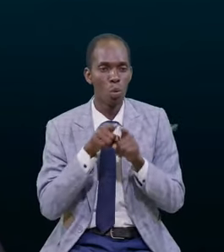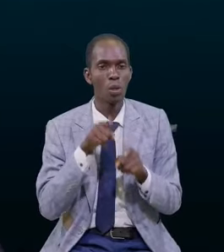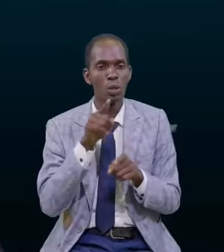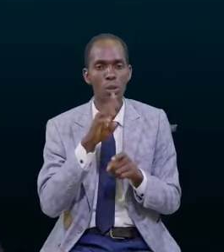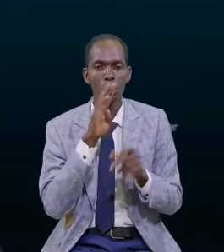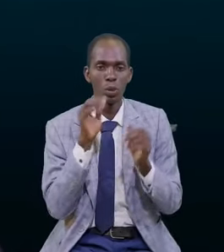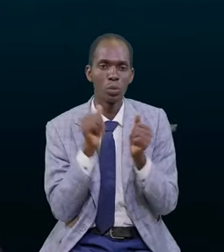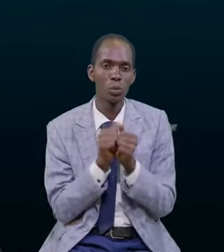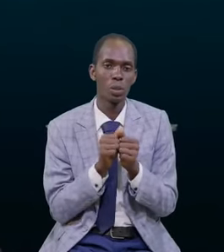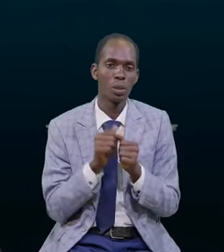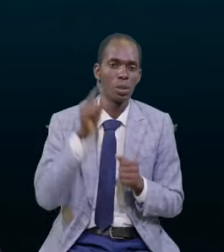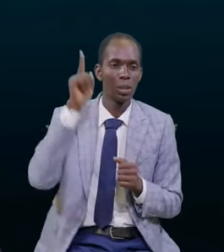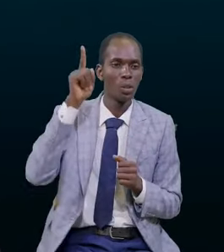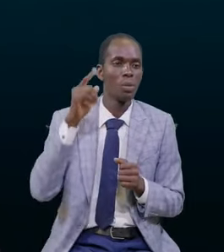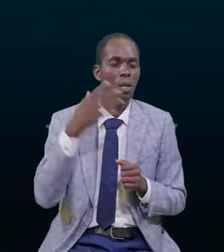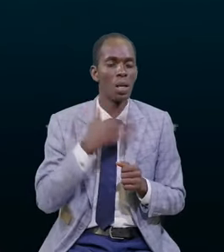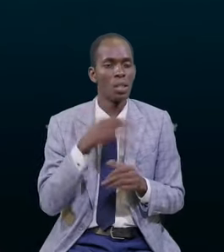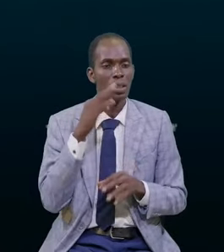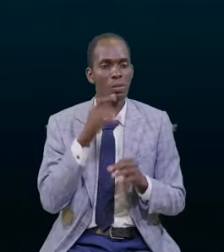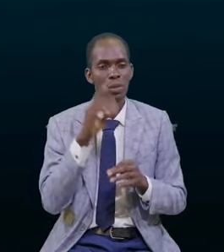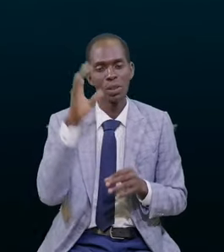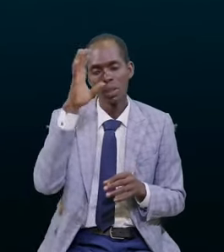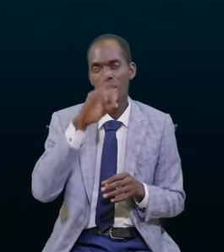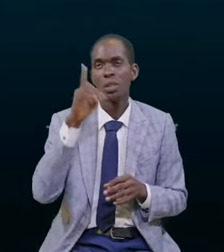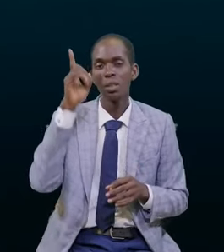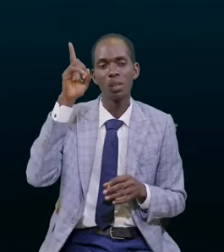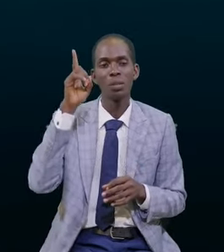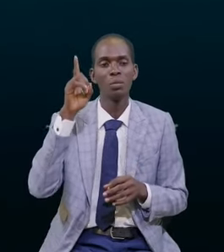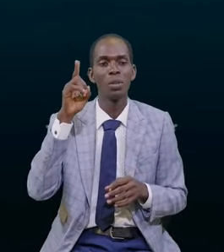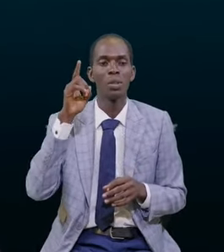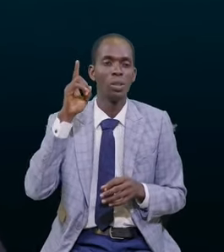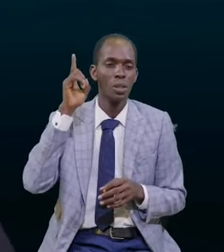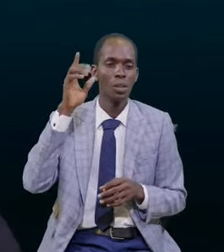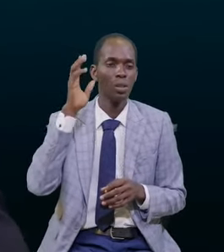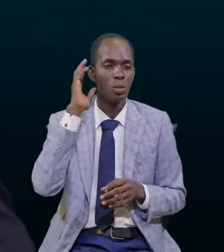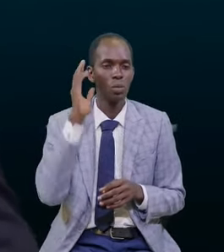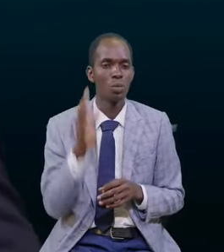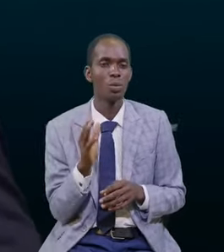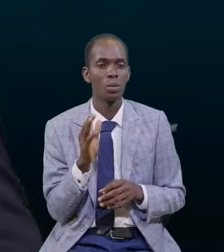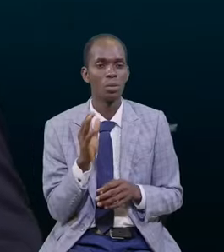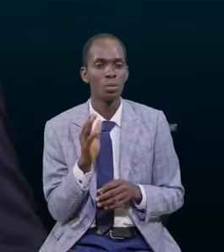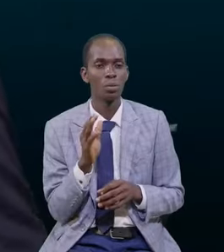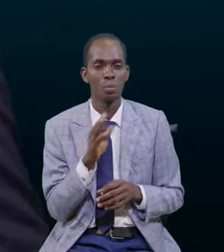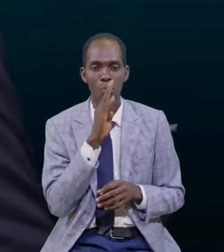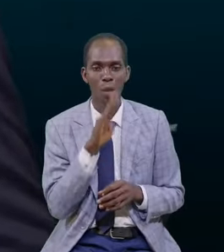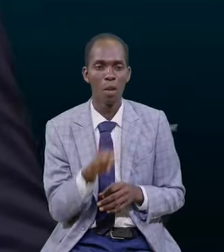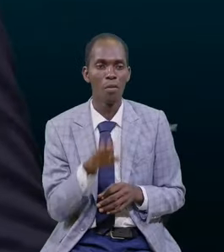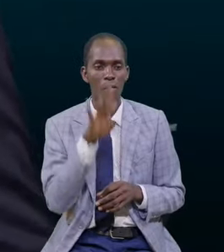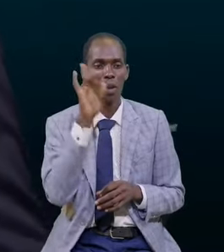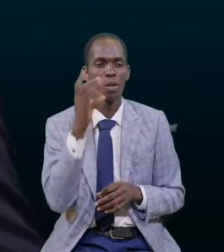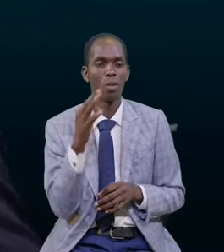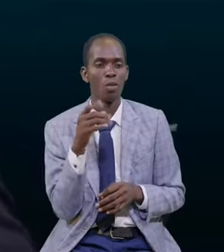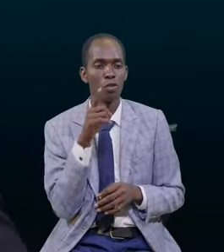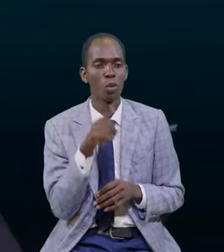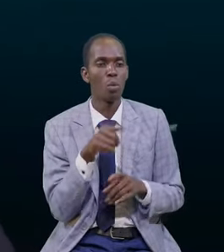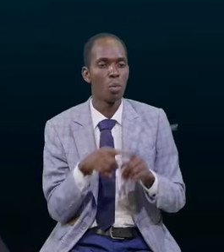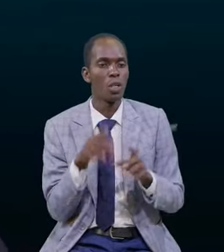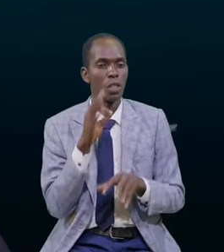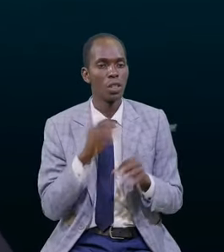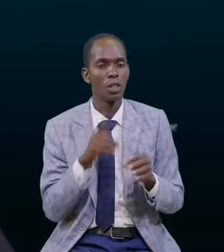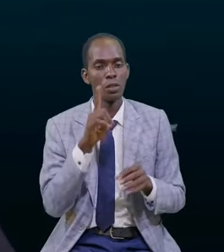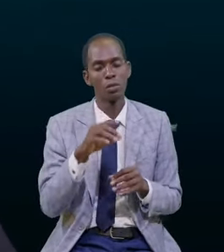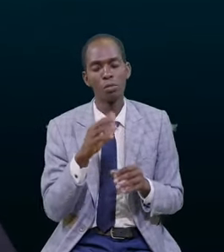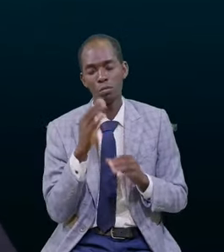but if he forsake him if he forsake Him what will happen He will forsake you show me that man that God has